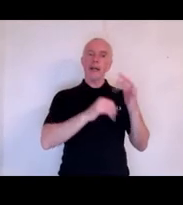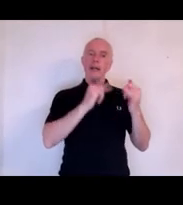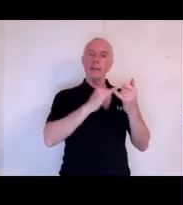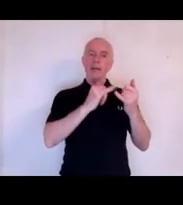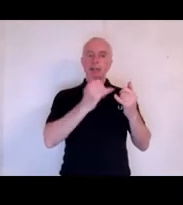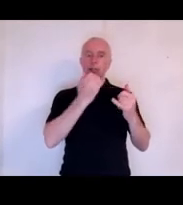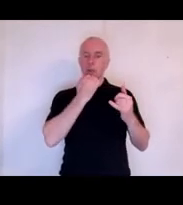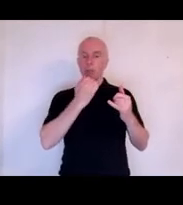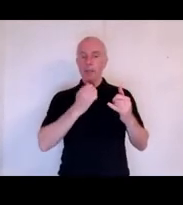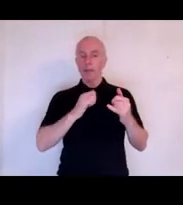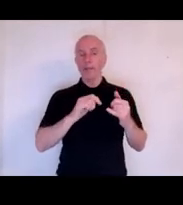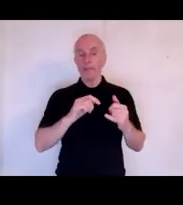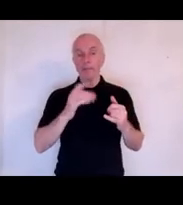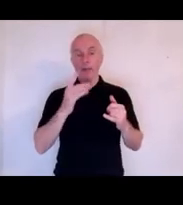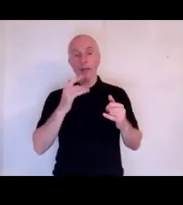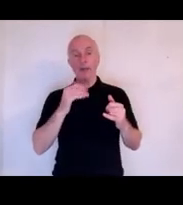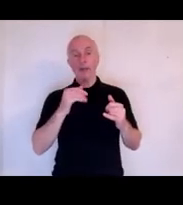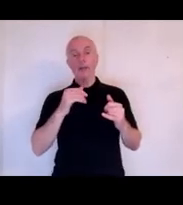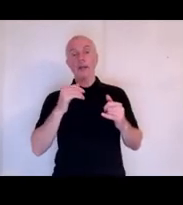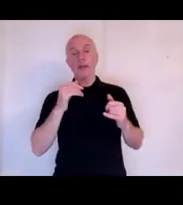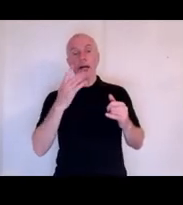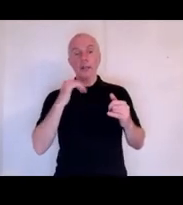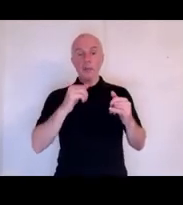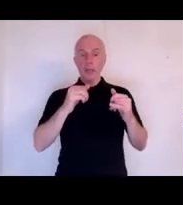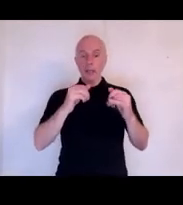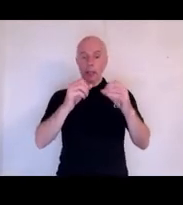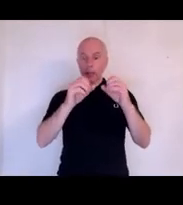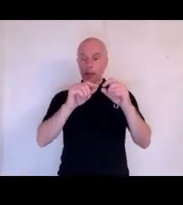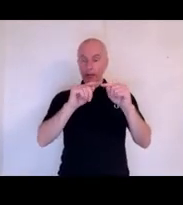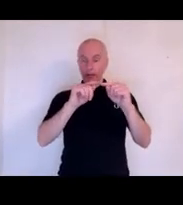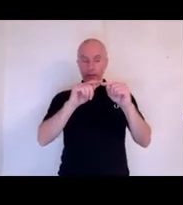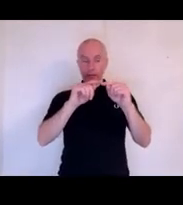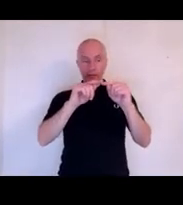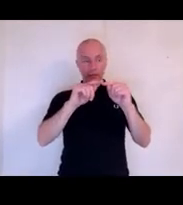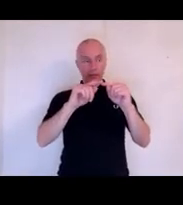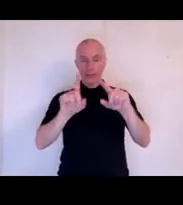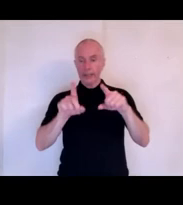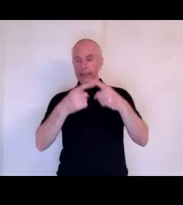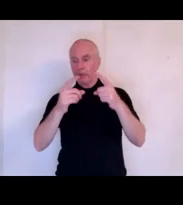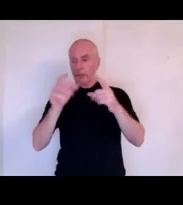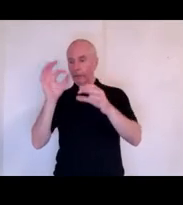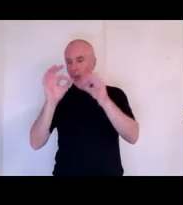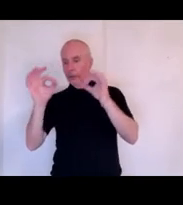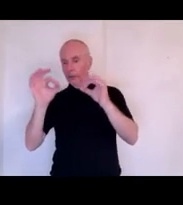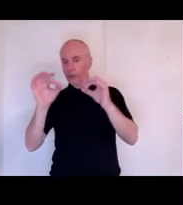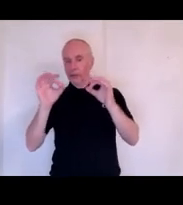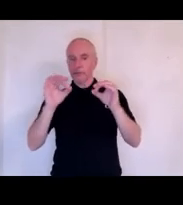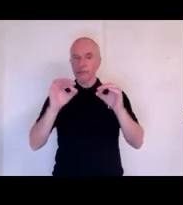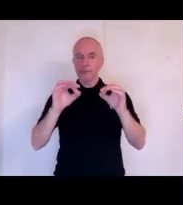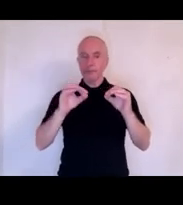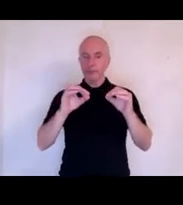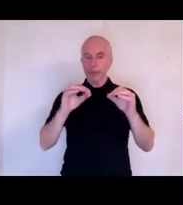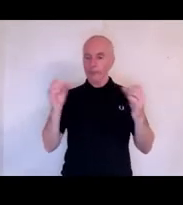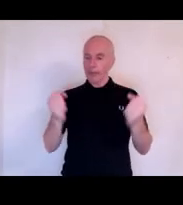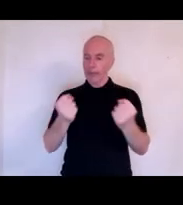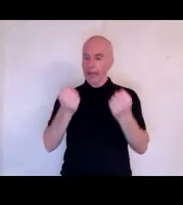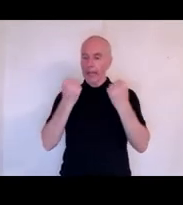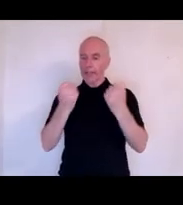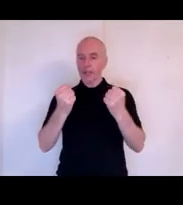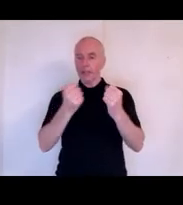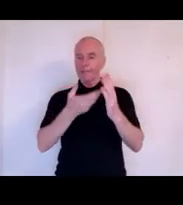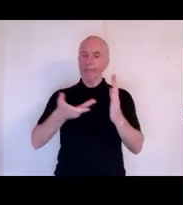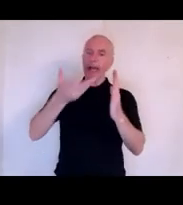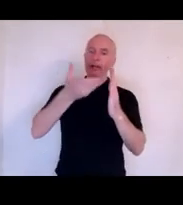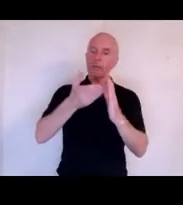And so as we break out into a couple of different particles, we get a certain amount of energy excess which is released.